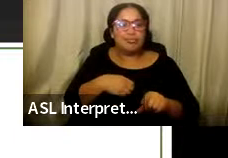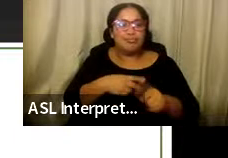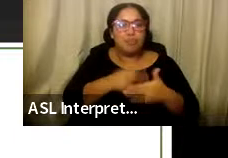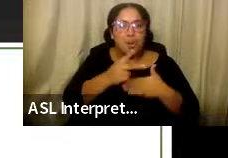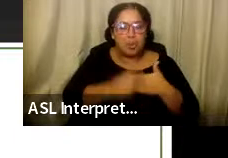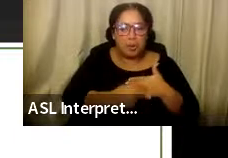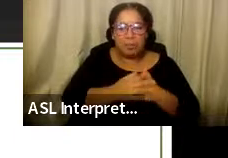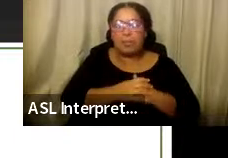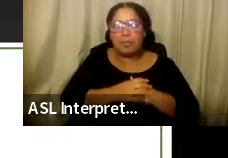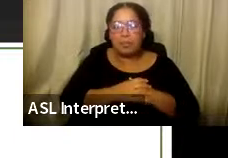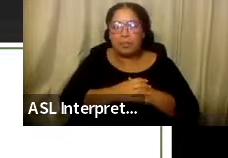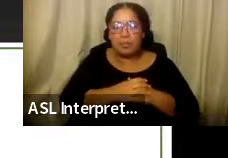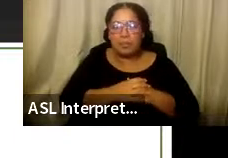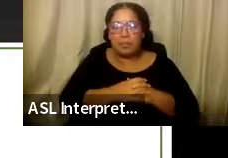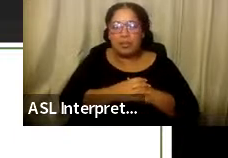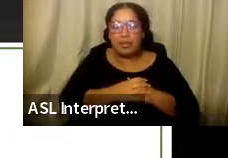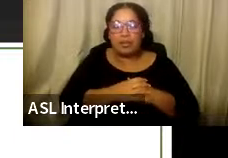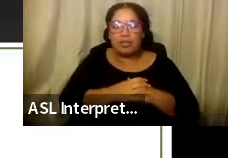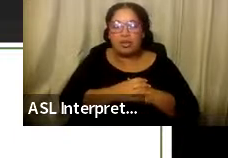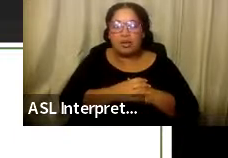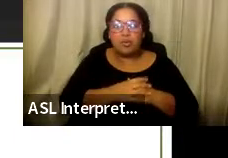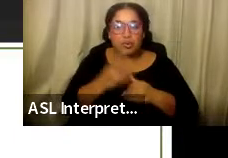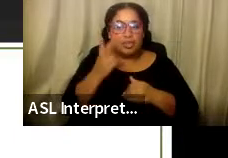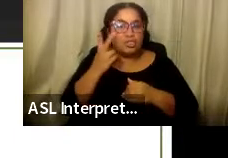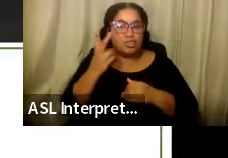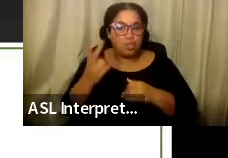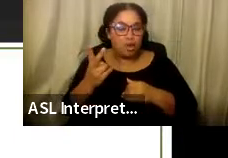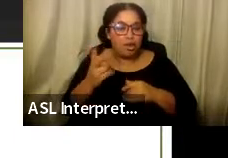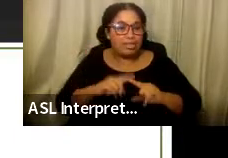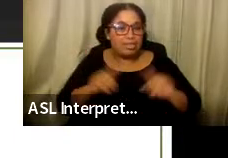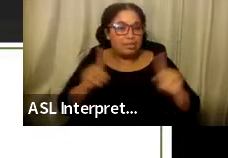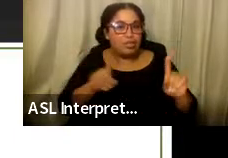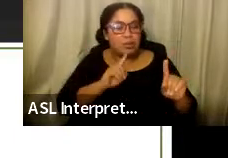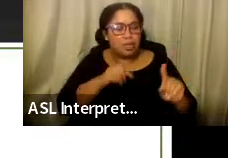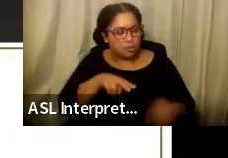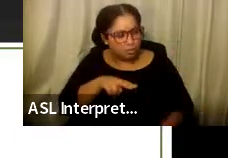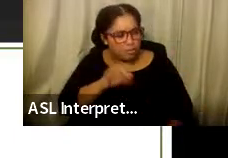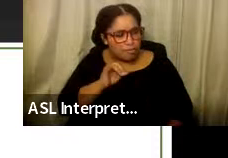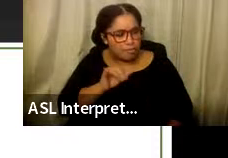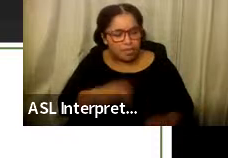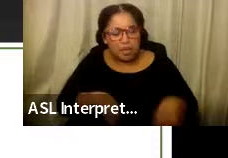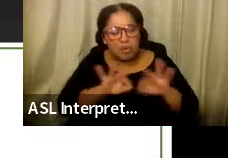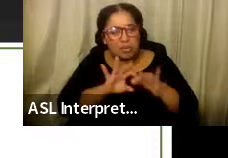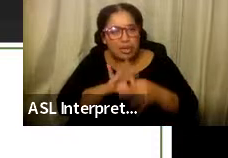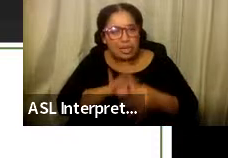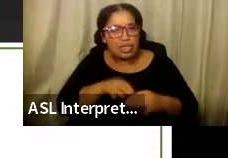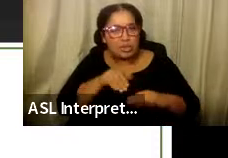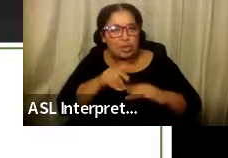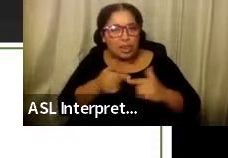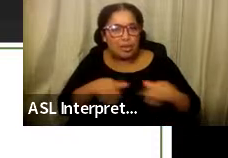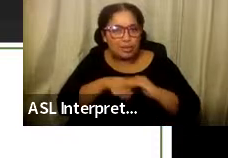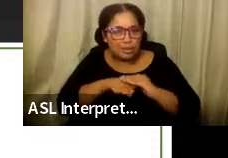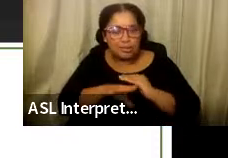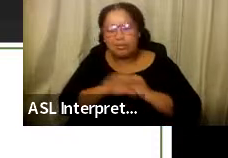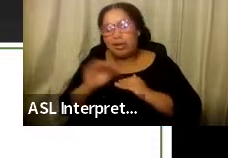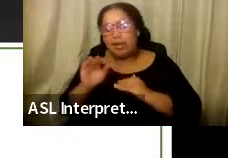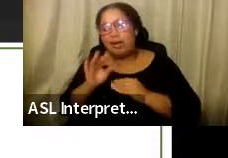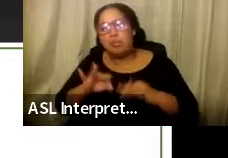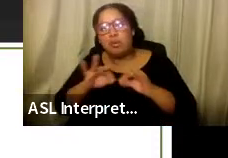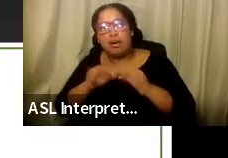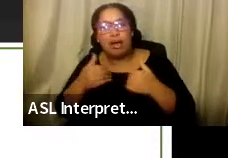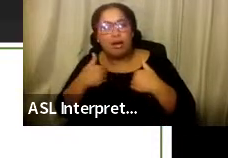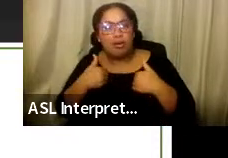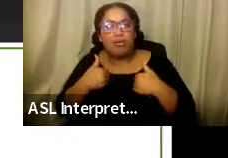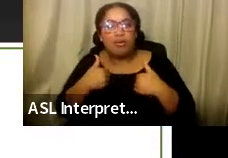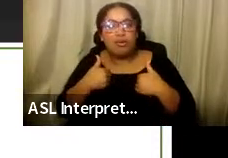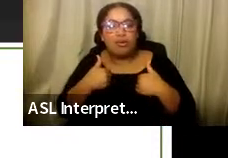was we actually did see a difference in that. And it really does lift up the importance of language access and also the importance of